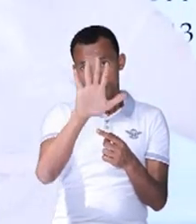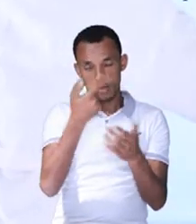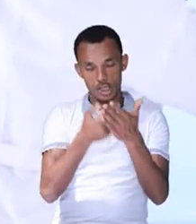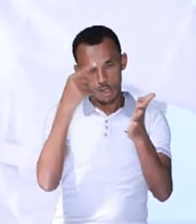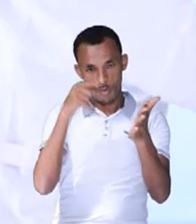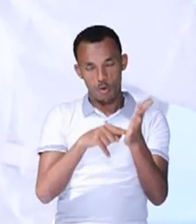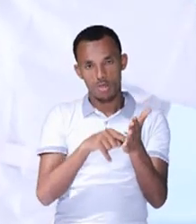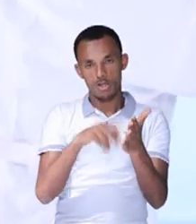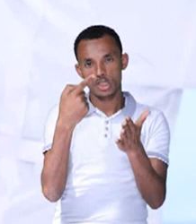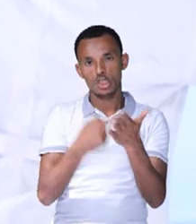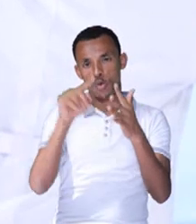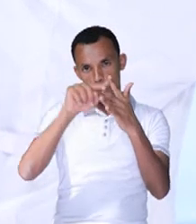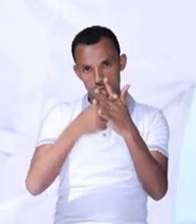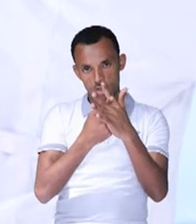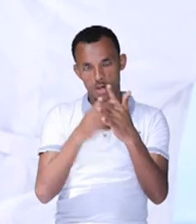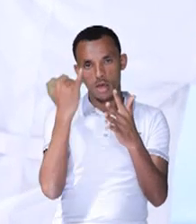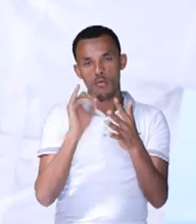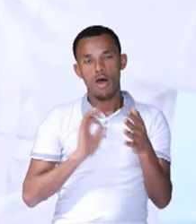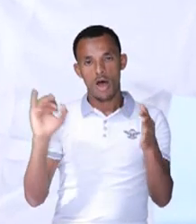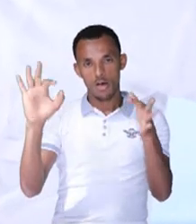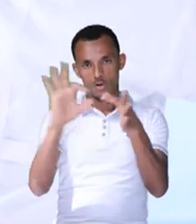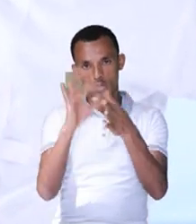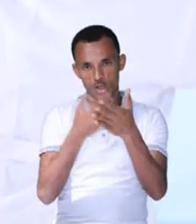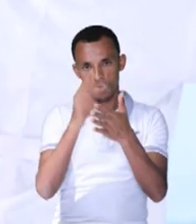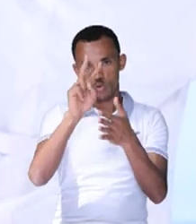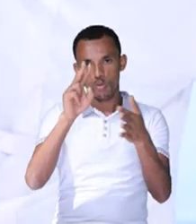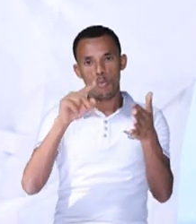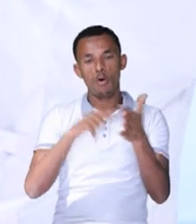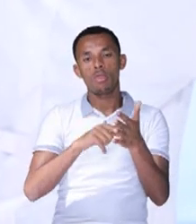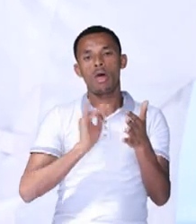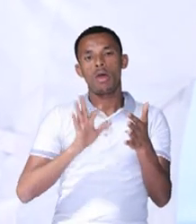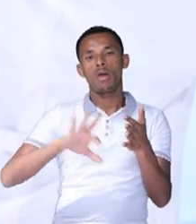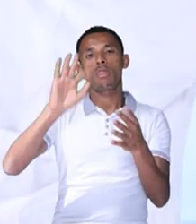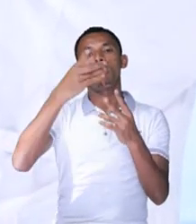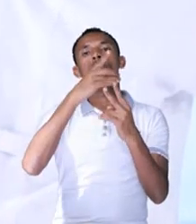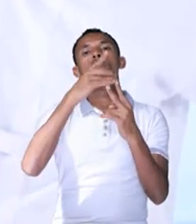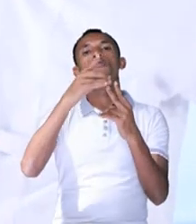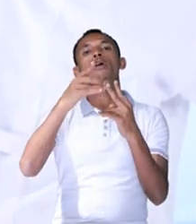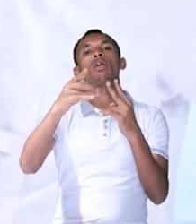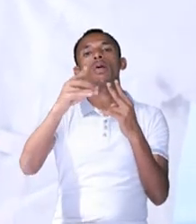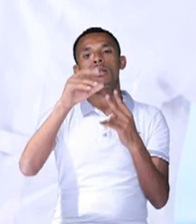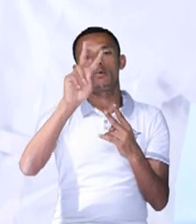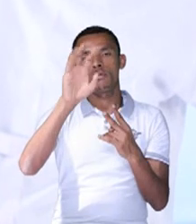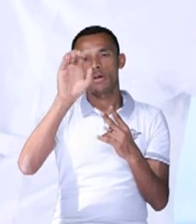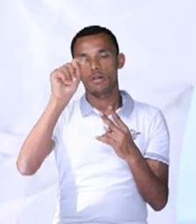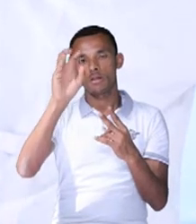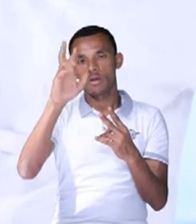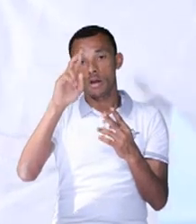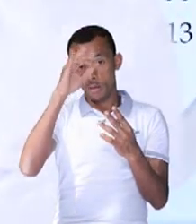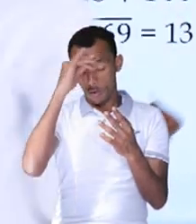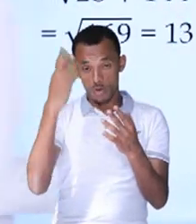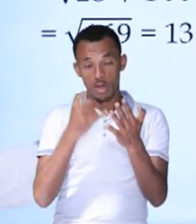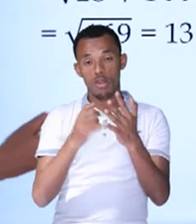point. This is the origin. If I join these 2 points, I will get a vector, which is a position vector, because it starts from the origin